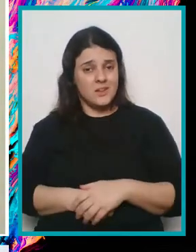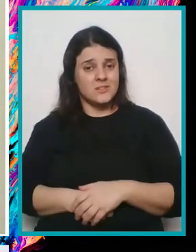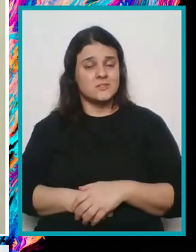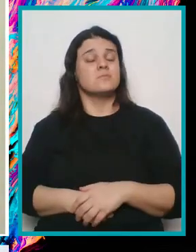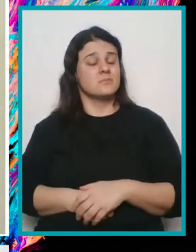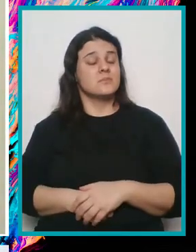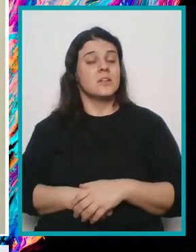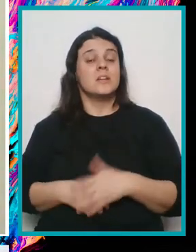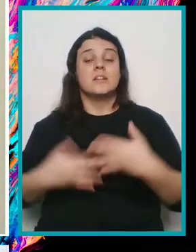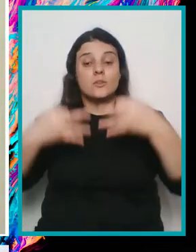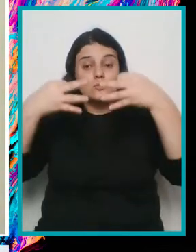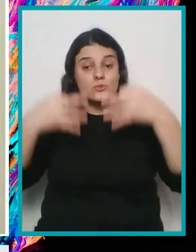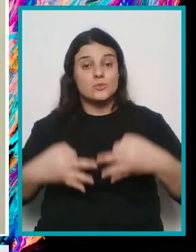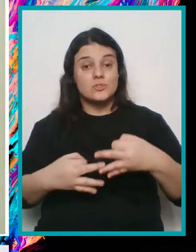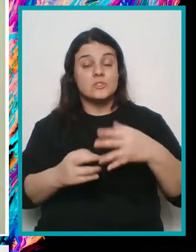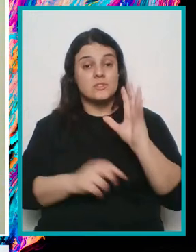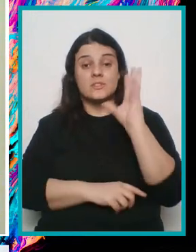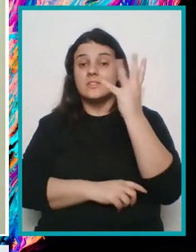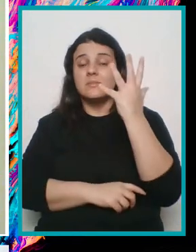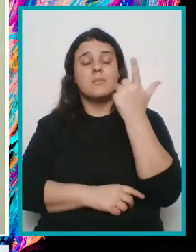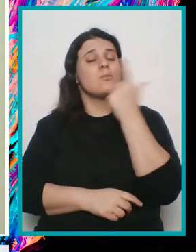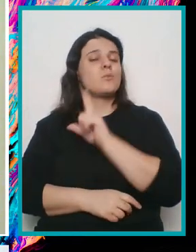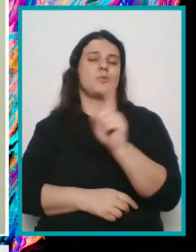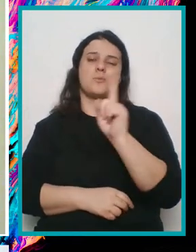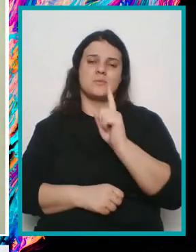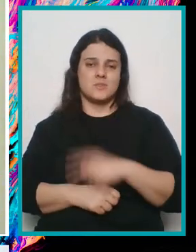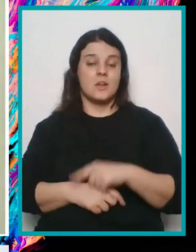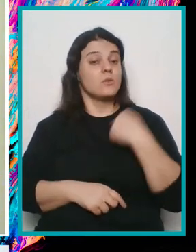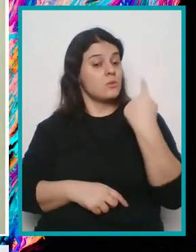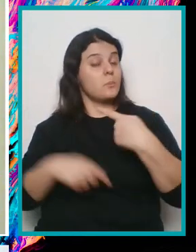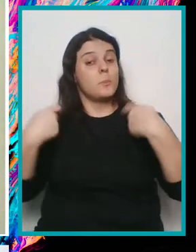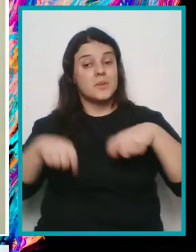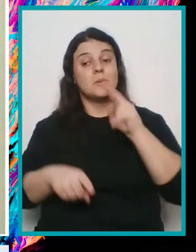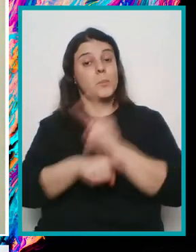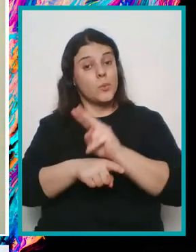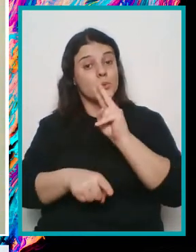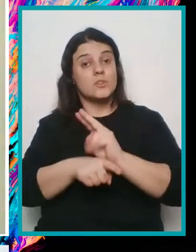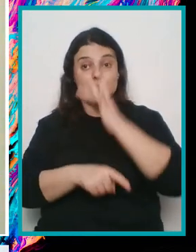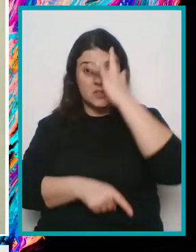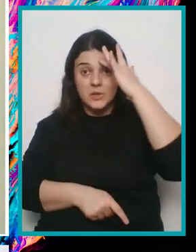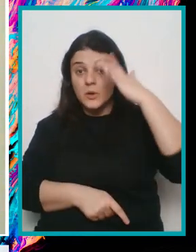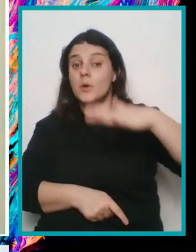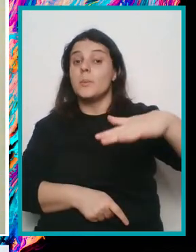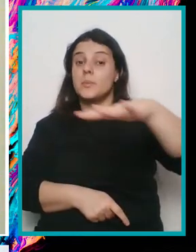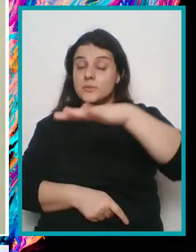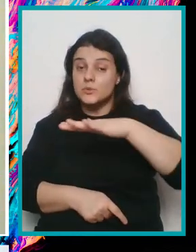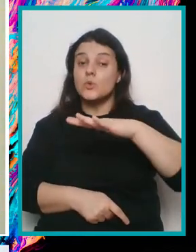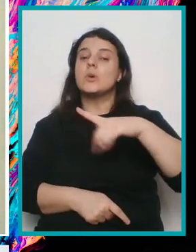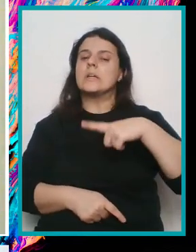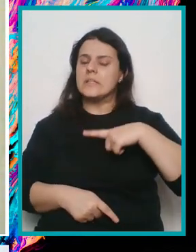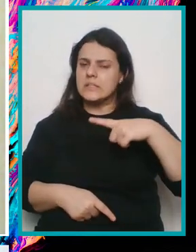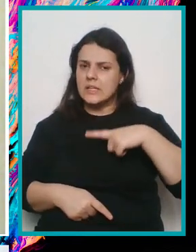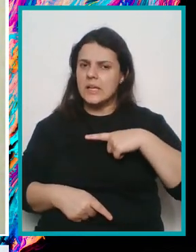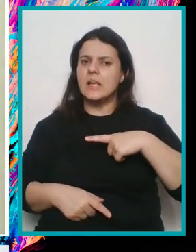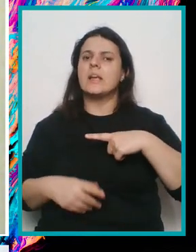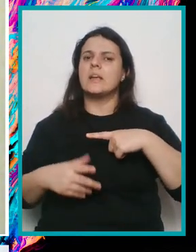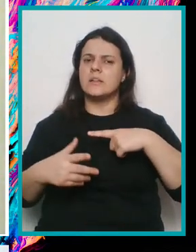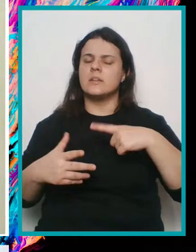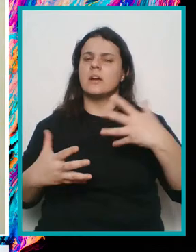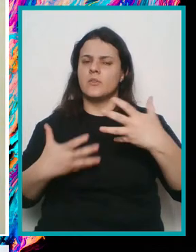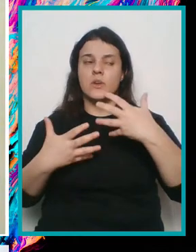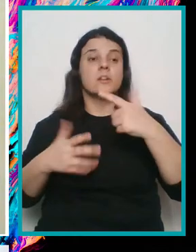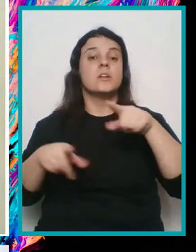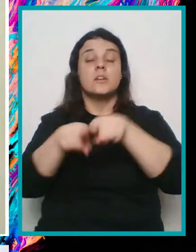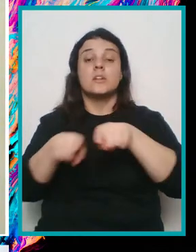people are in the most marginalized communities. Look at communities that are